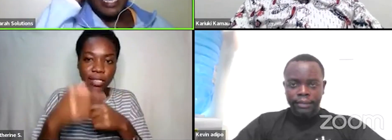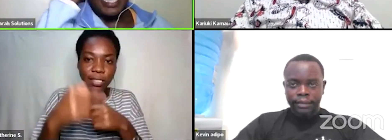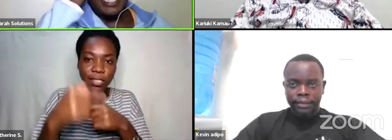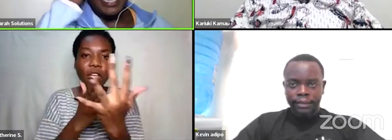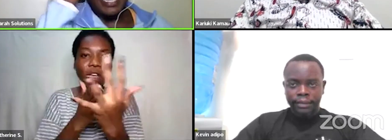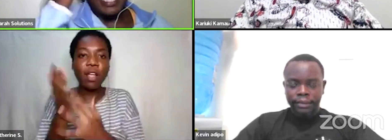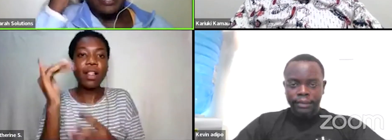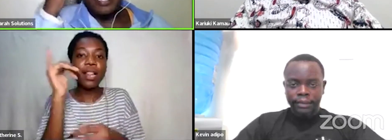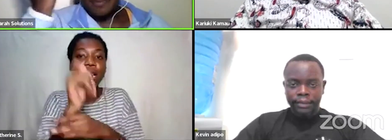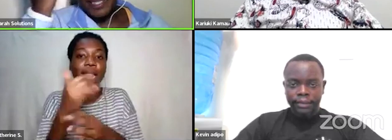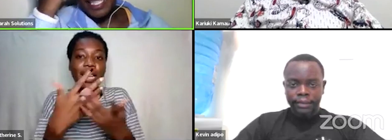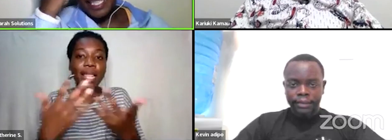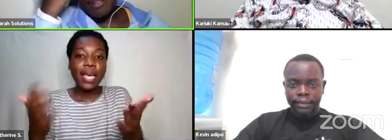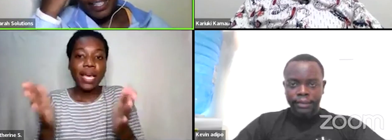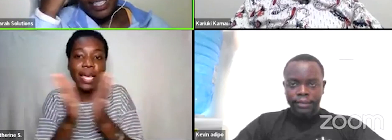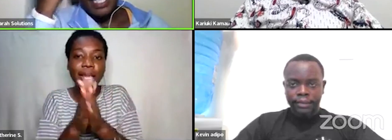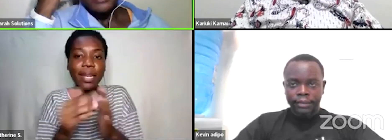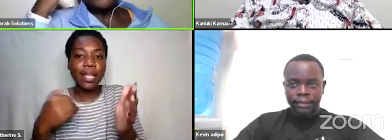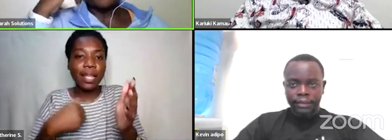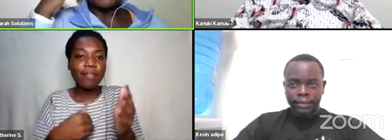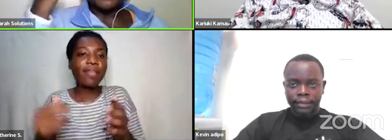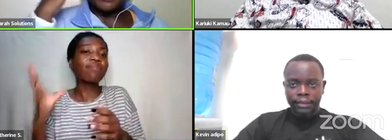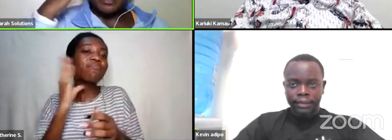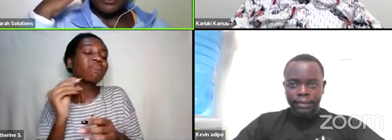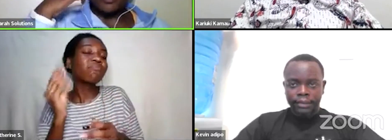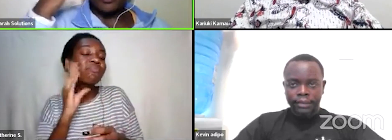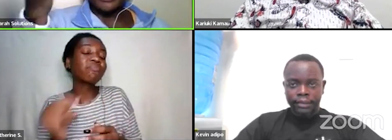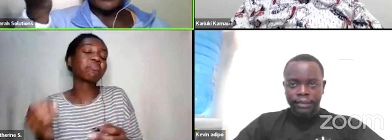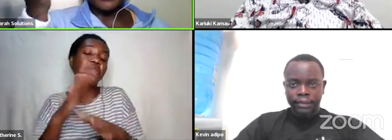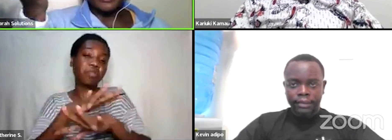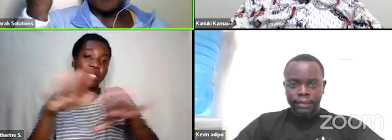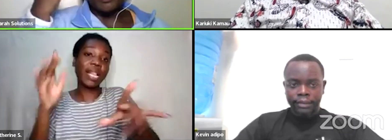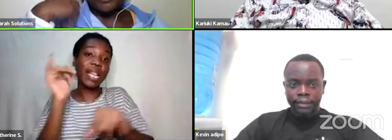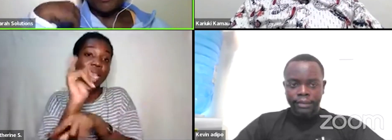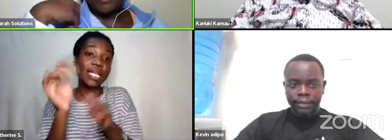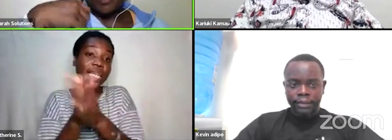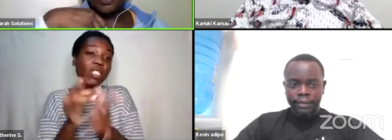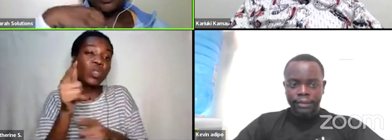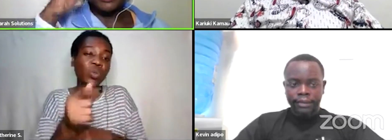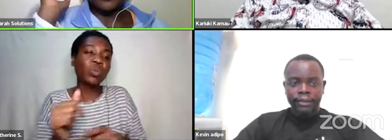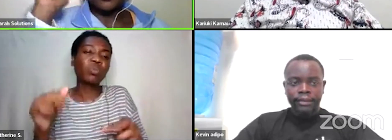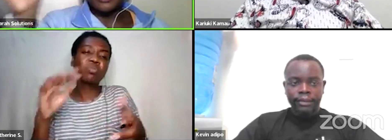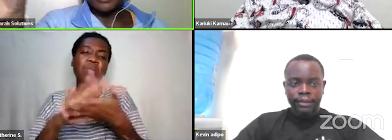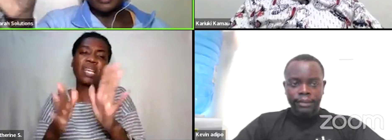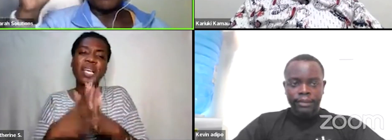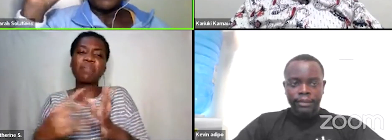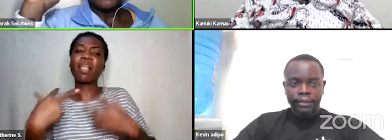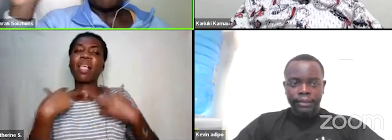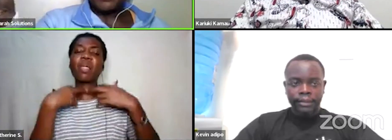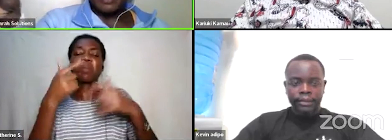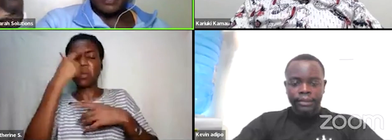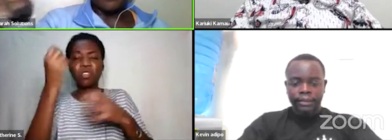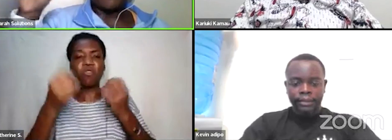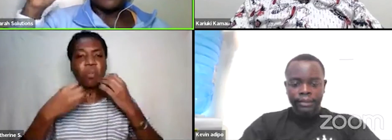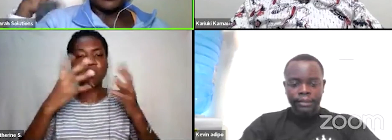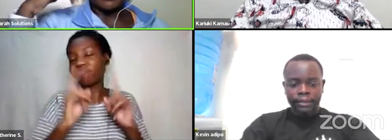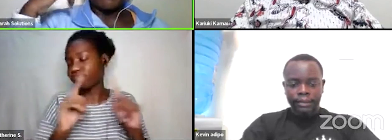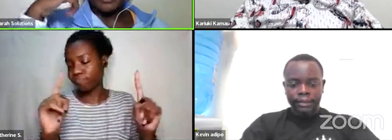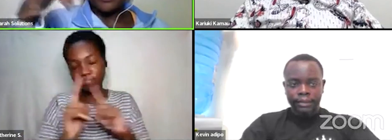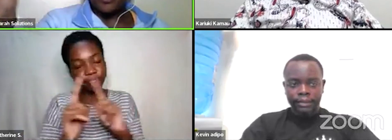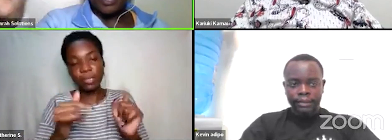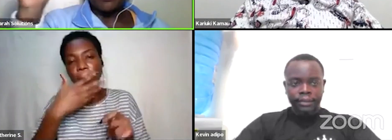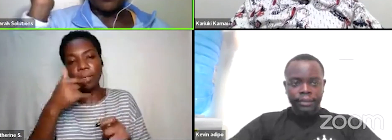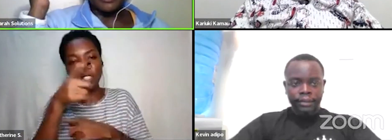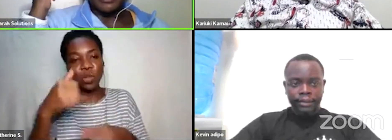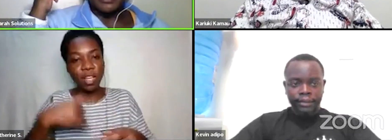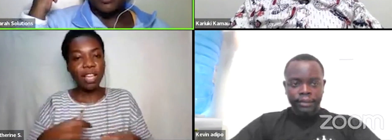and they are experts in their fields. So please do not get stuck because of information. Just create time, about an hour of your time